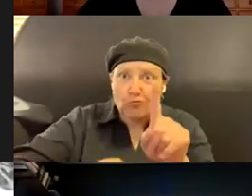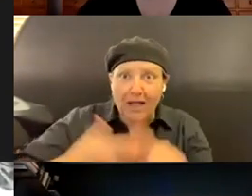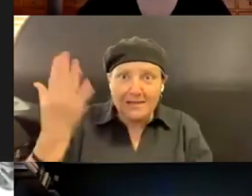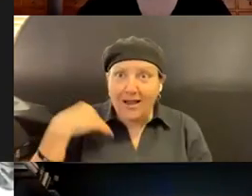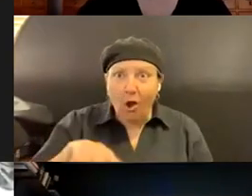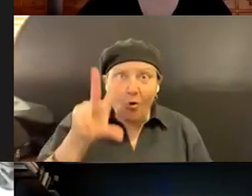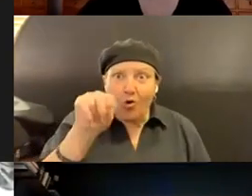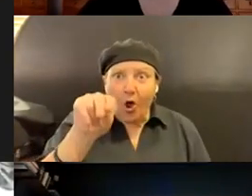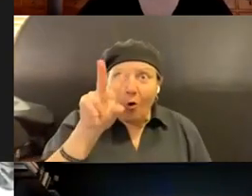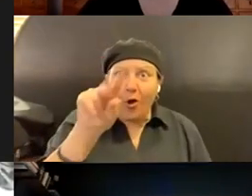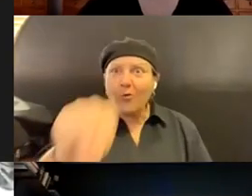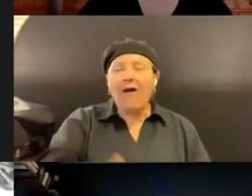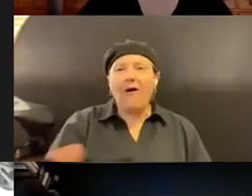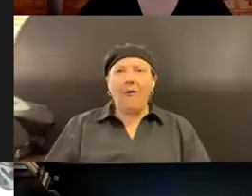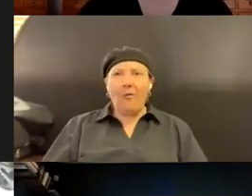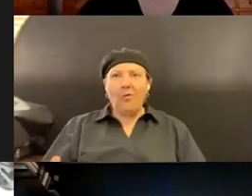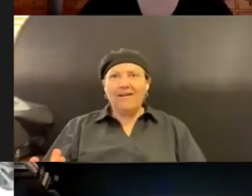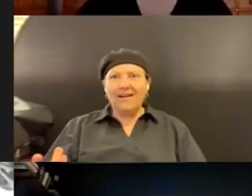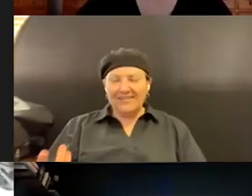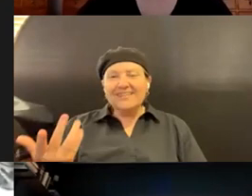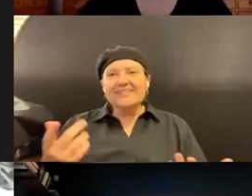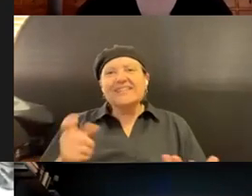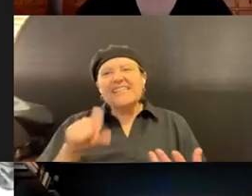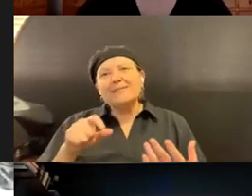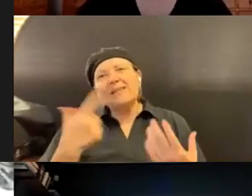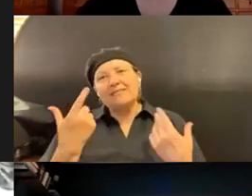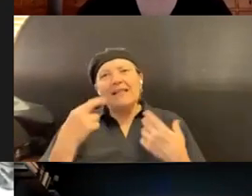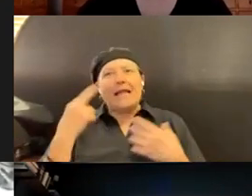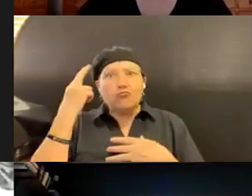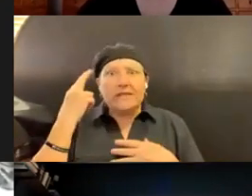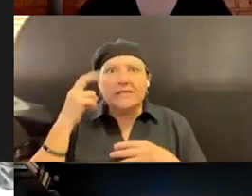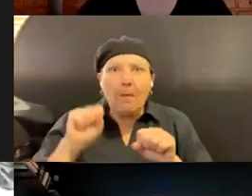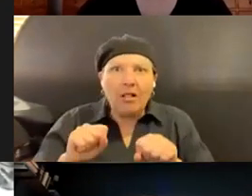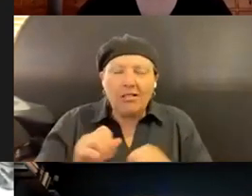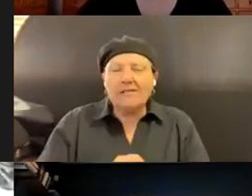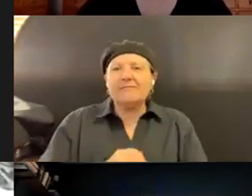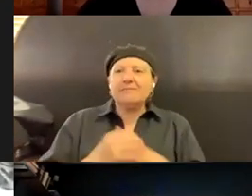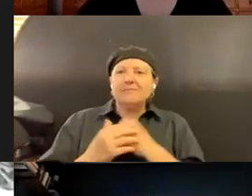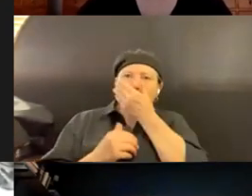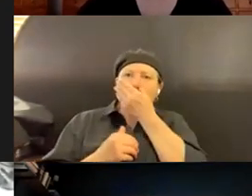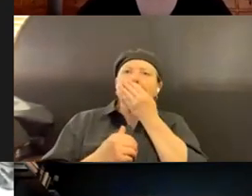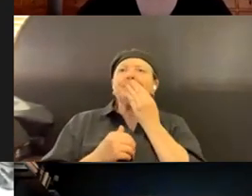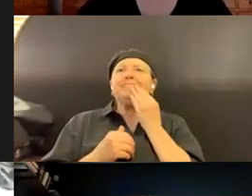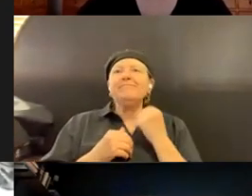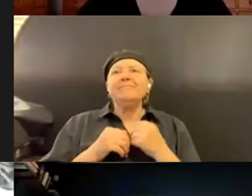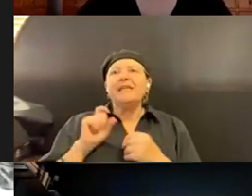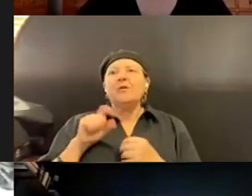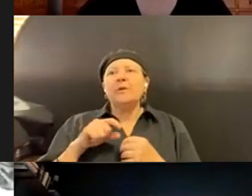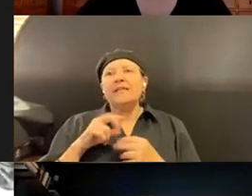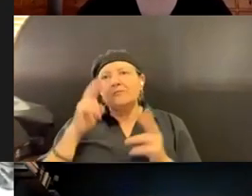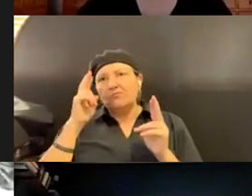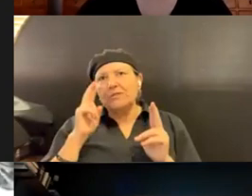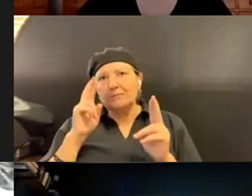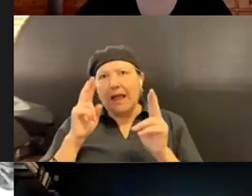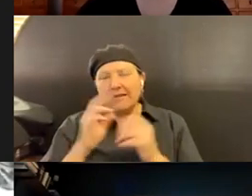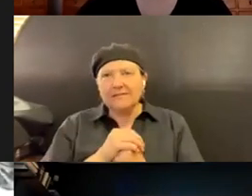multiple emails. This should have been done a little while ago. So let's just make sure that we're all within reason, trying to be understanding of each other. We don't also want to create situations where